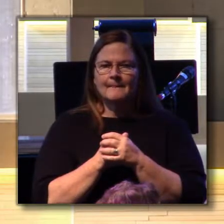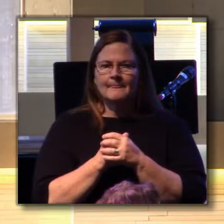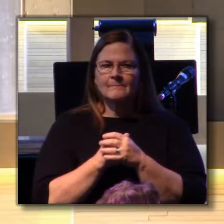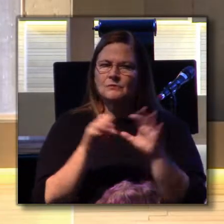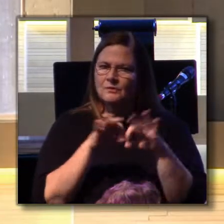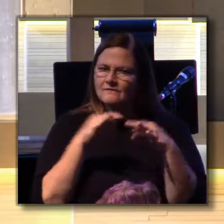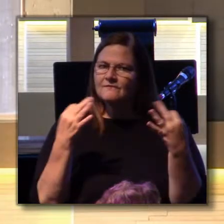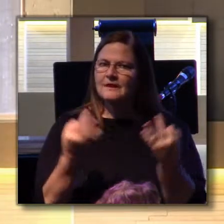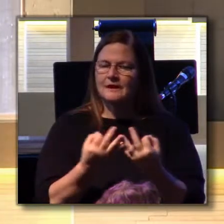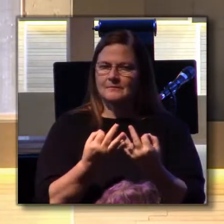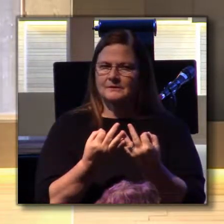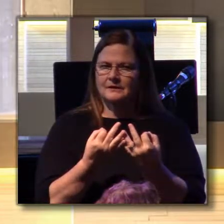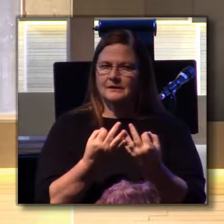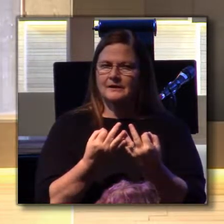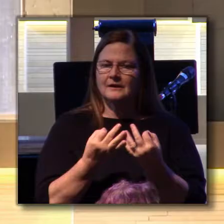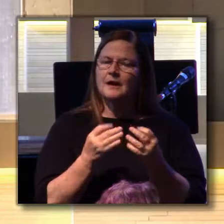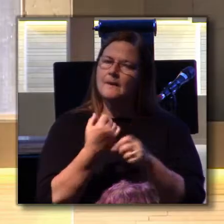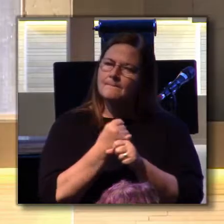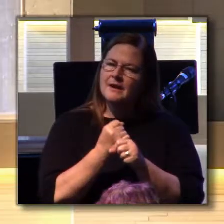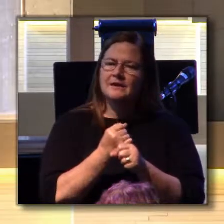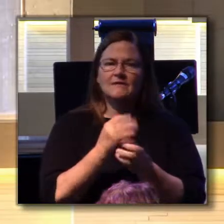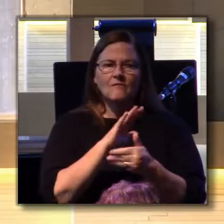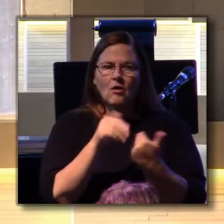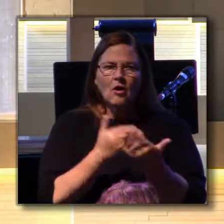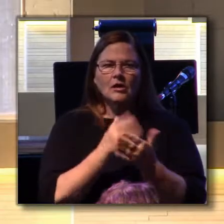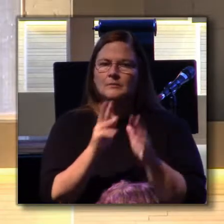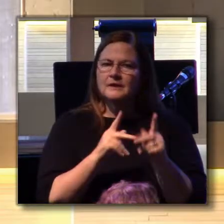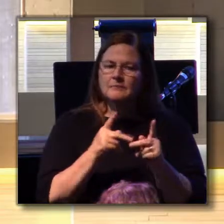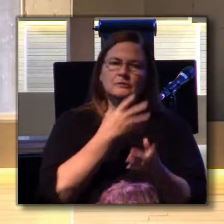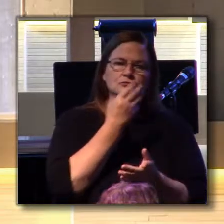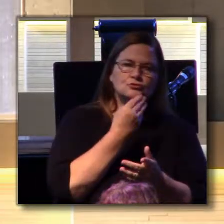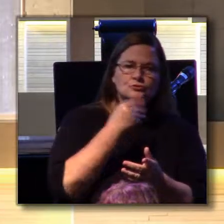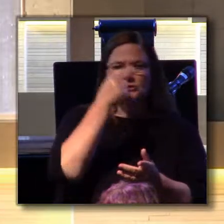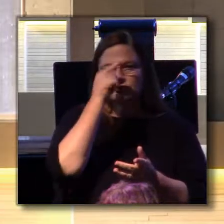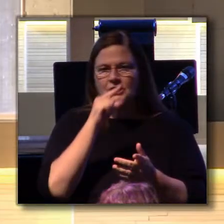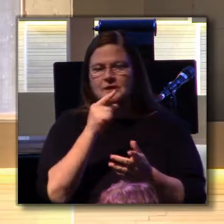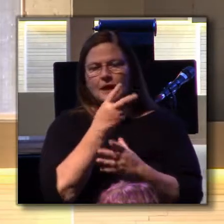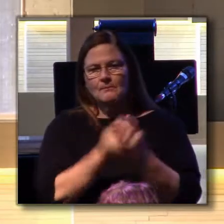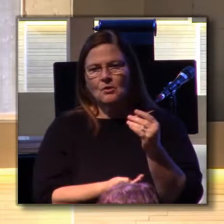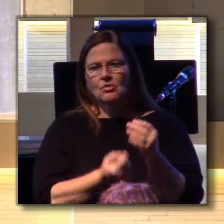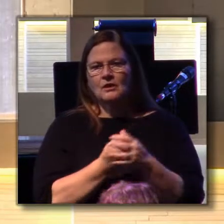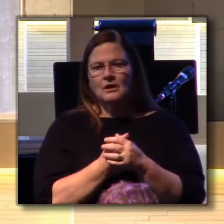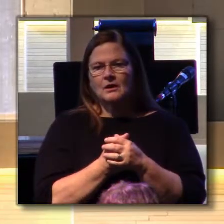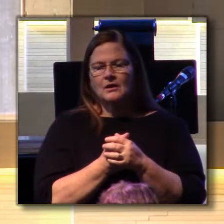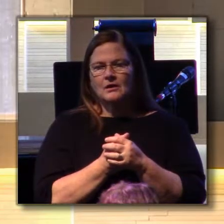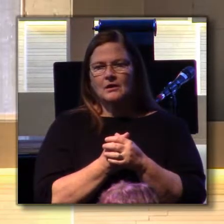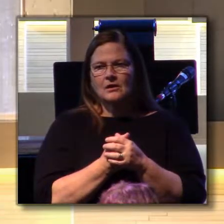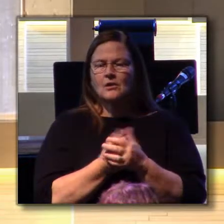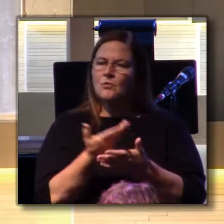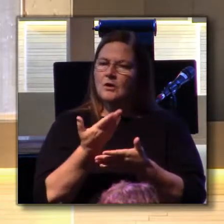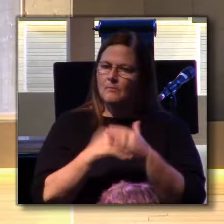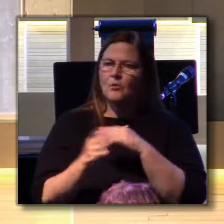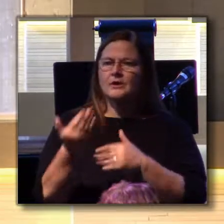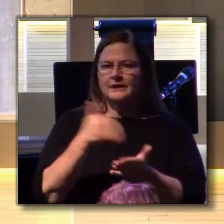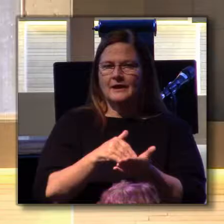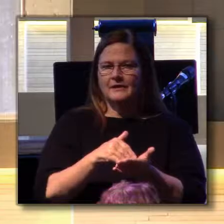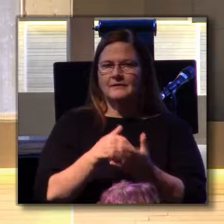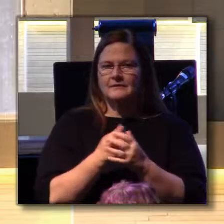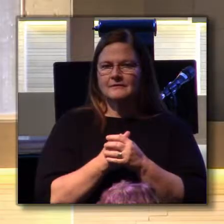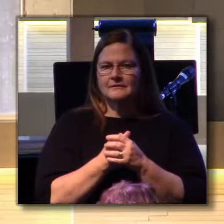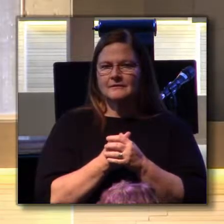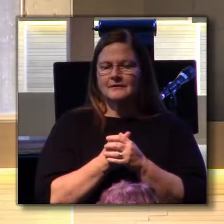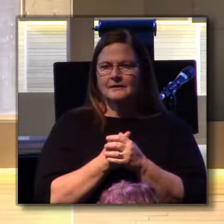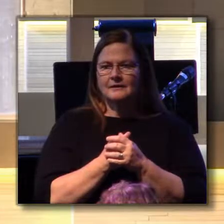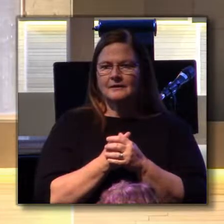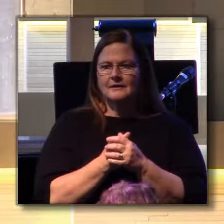is comprised of all people, Jewish and Gentile, who are born again